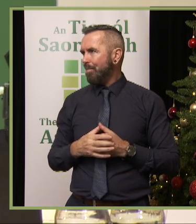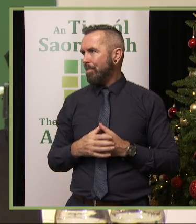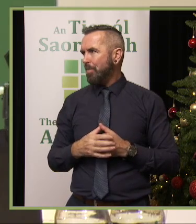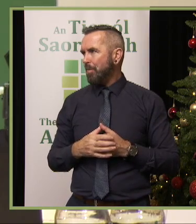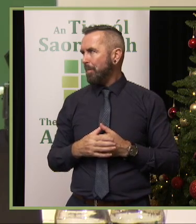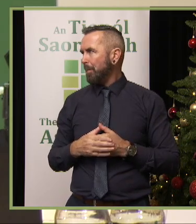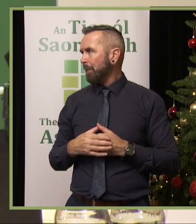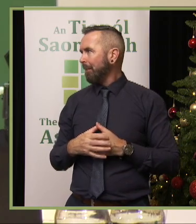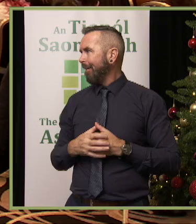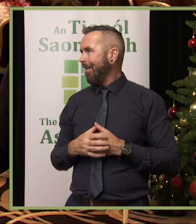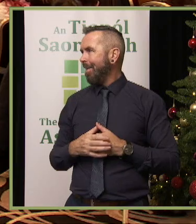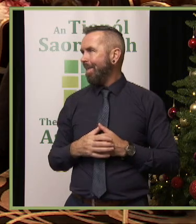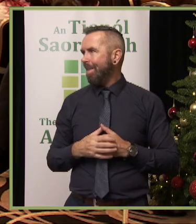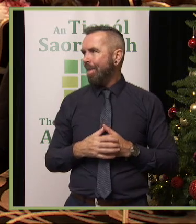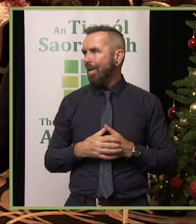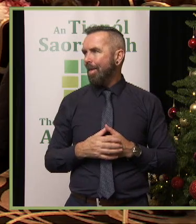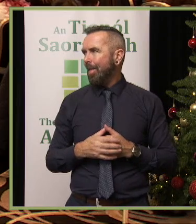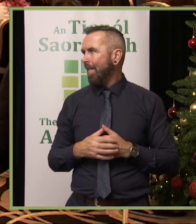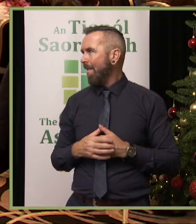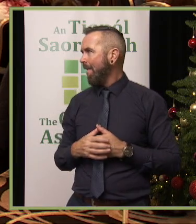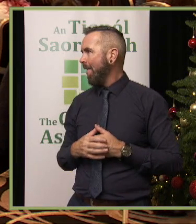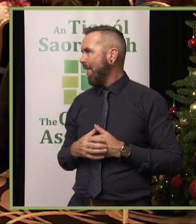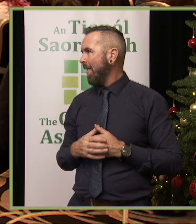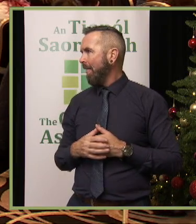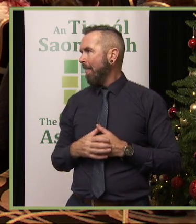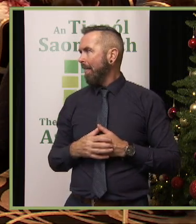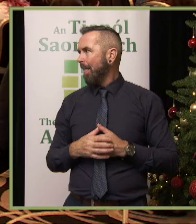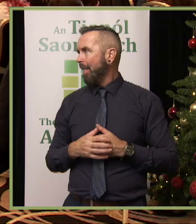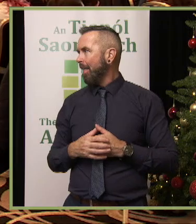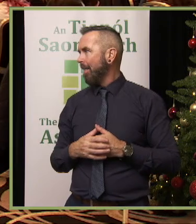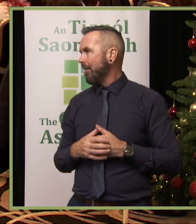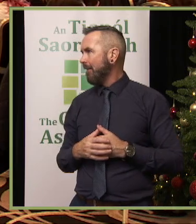Okay, let me just come over to table 5. Yeah.